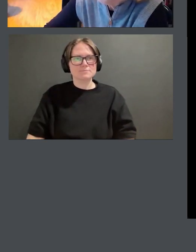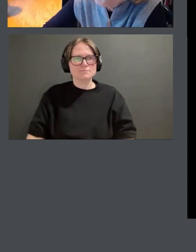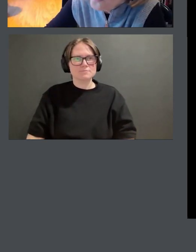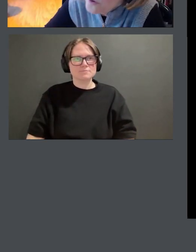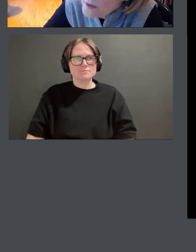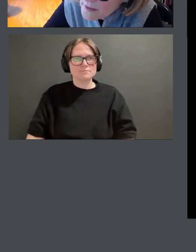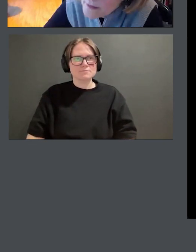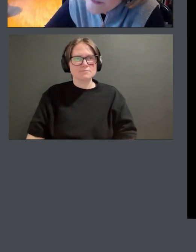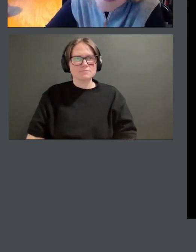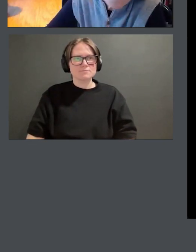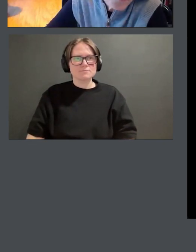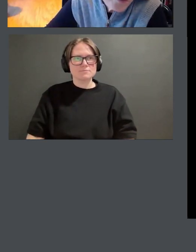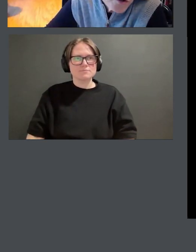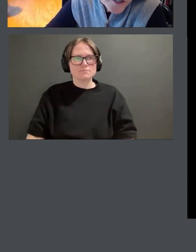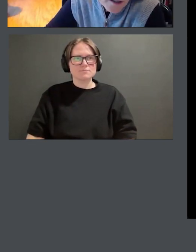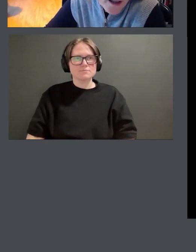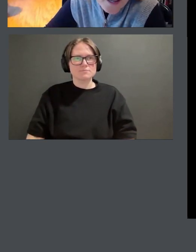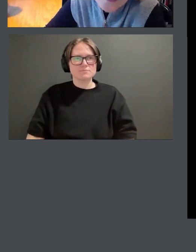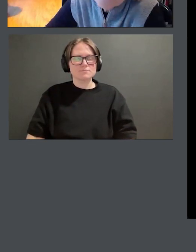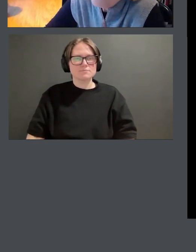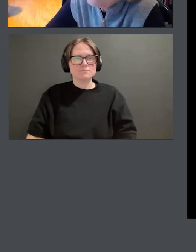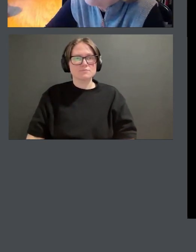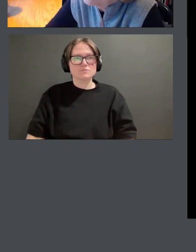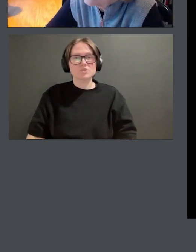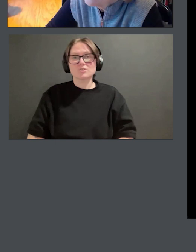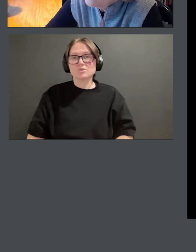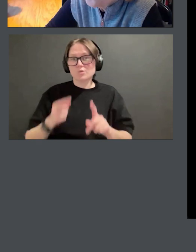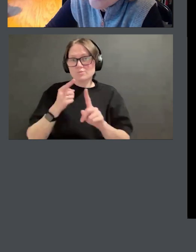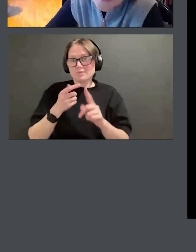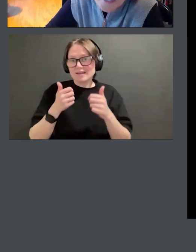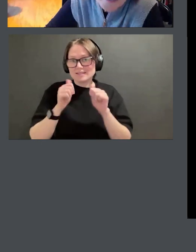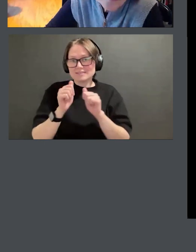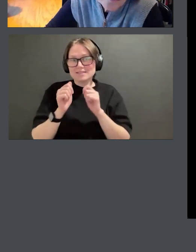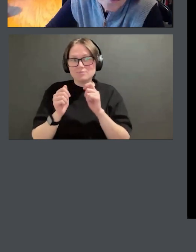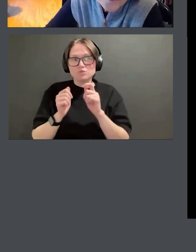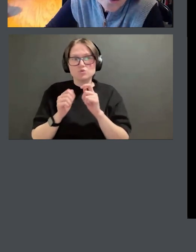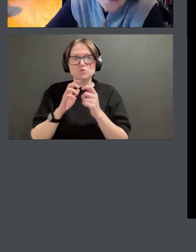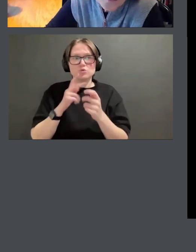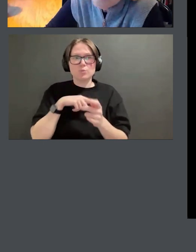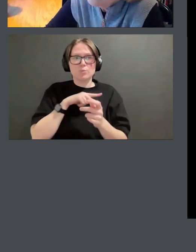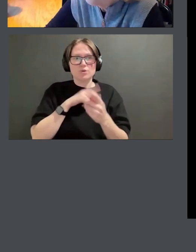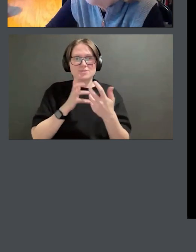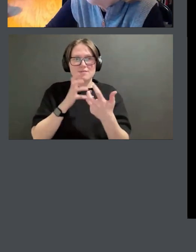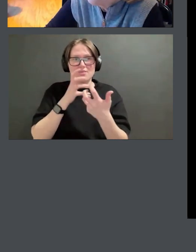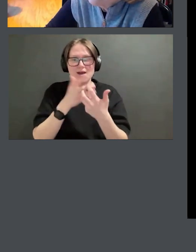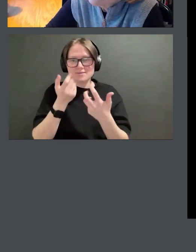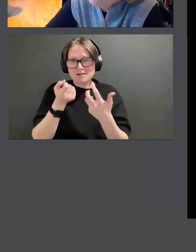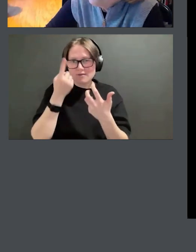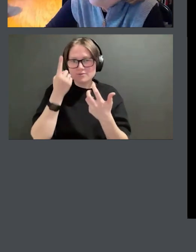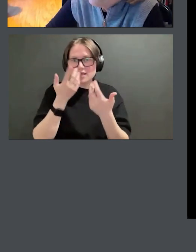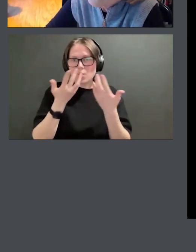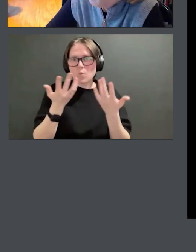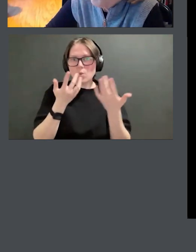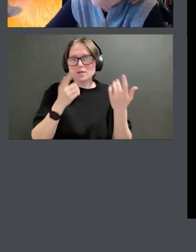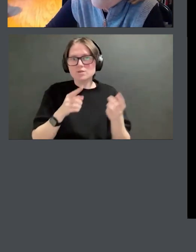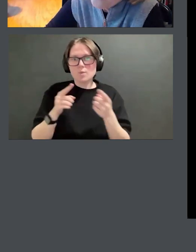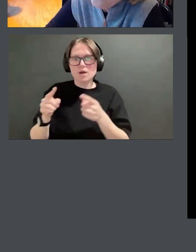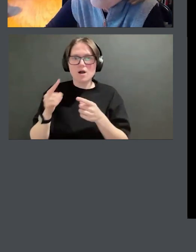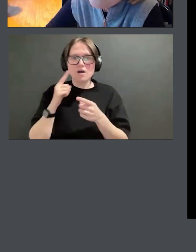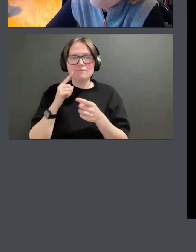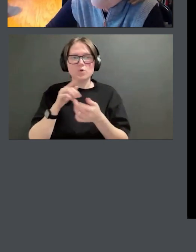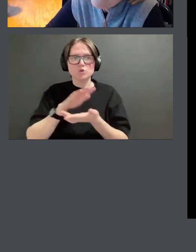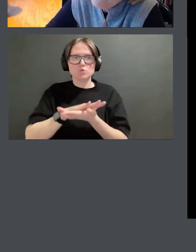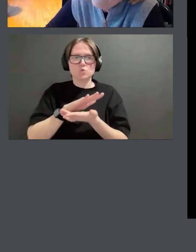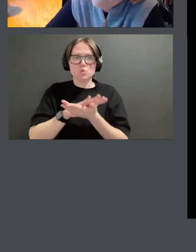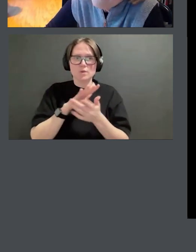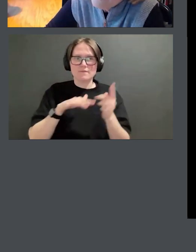So in an attempt to personalize and understand what's going on in school